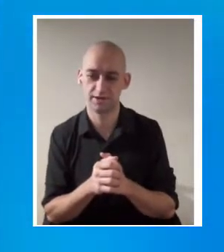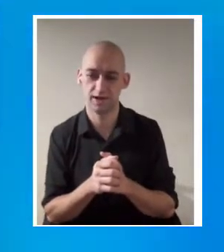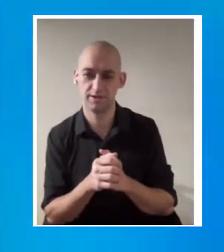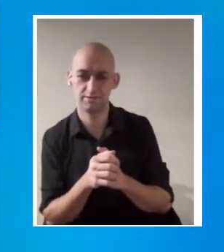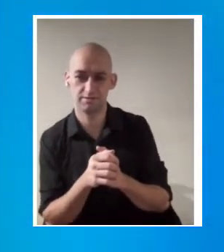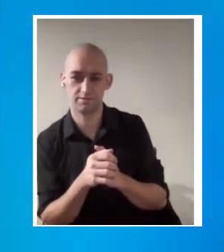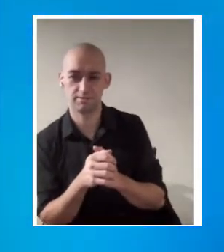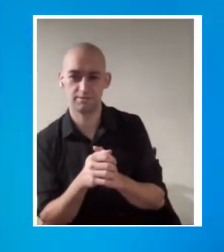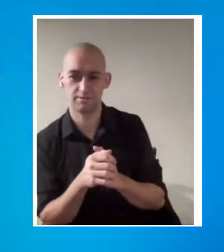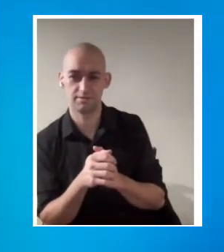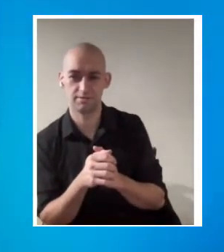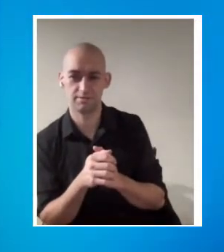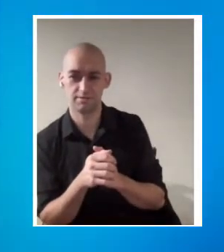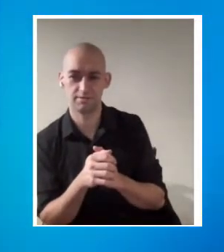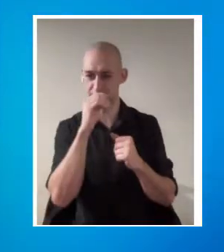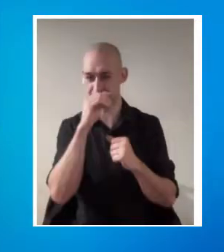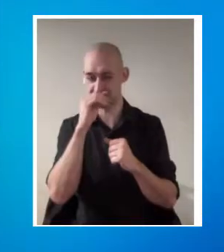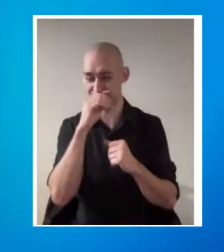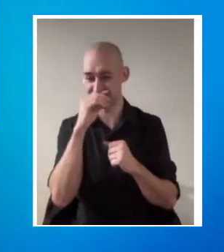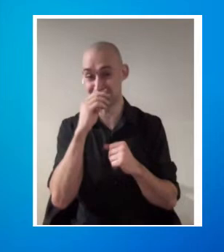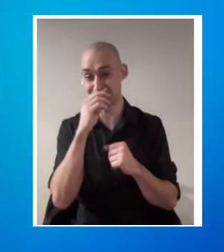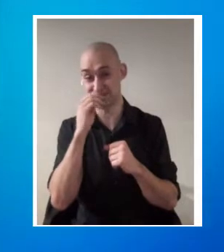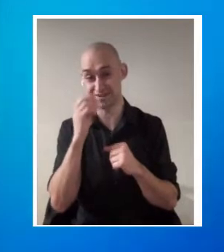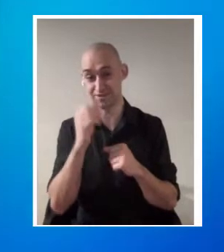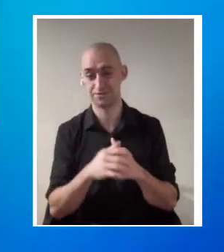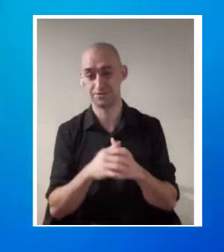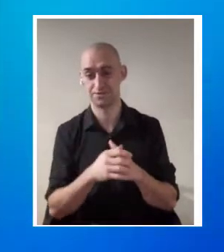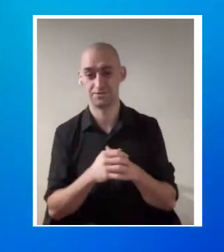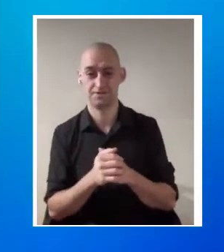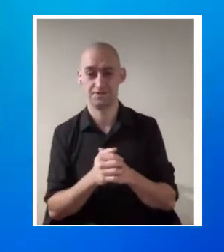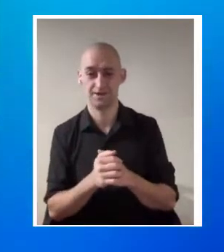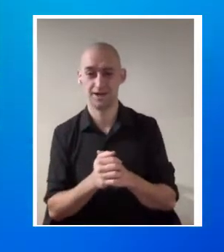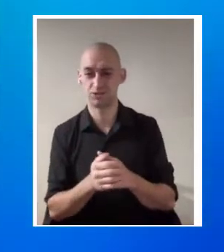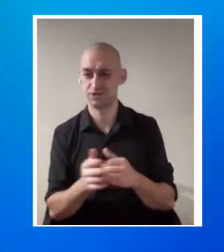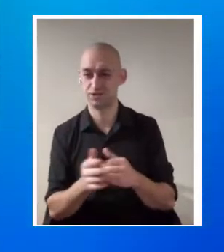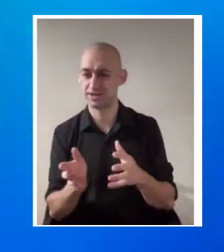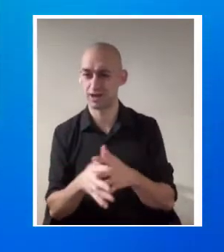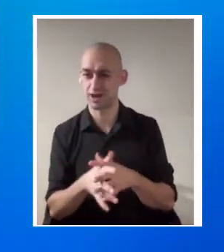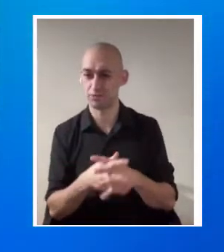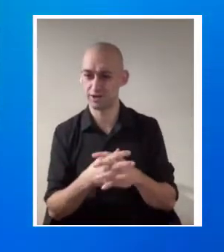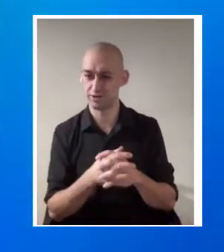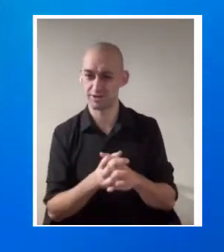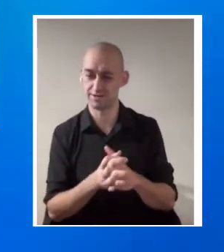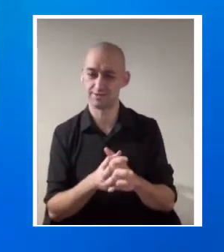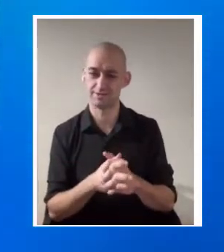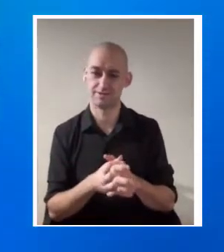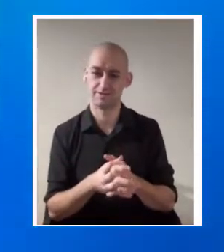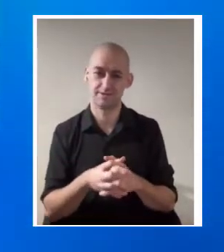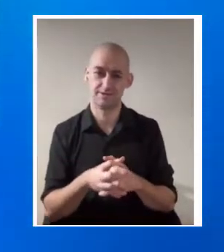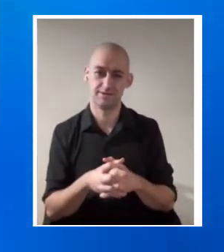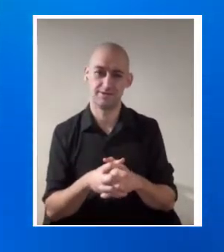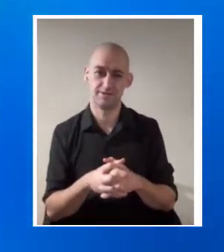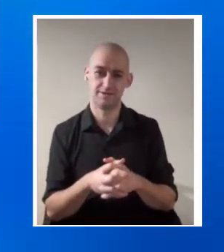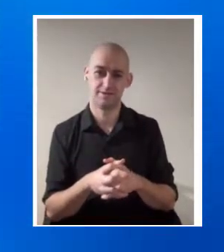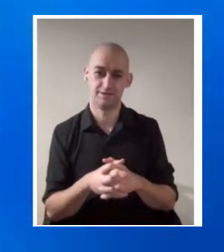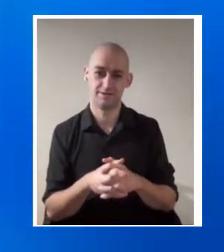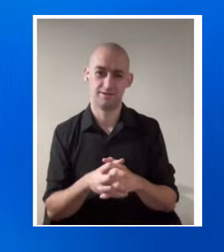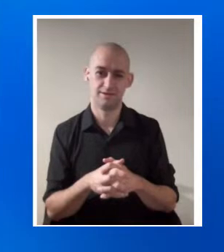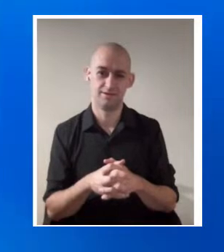Hello, everyone. In order to get out to our website, can you see my screen? Yes. Okay.